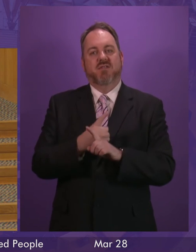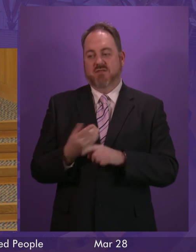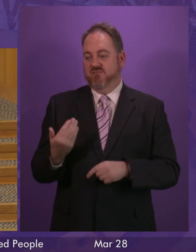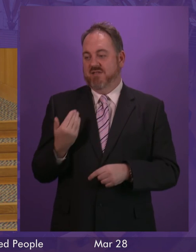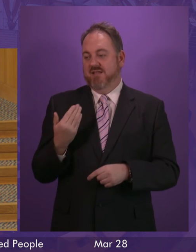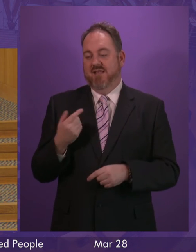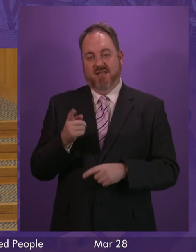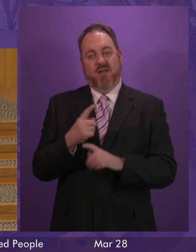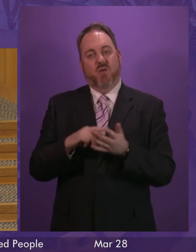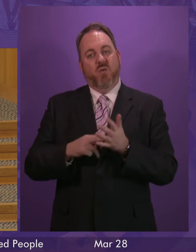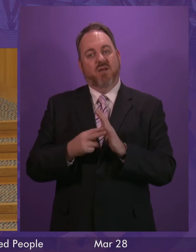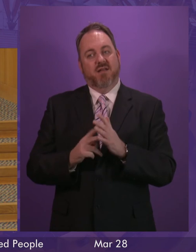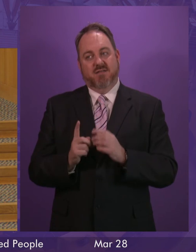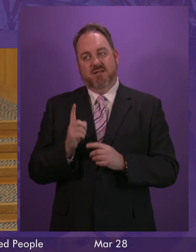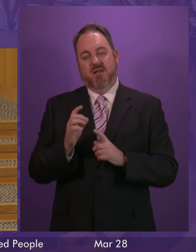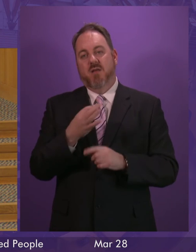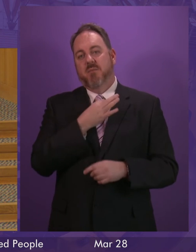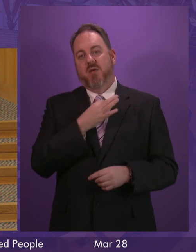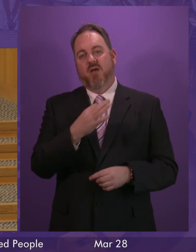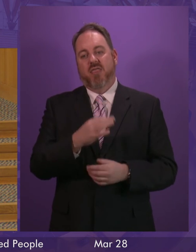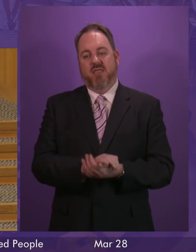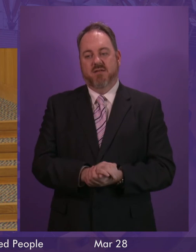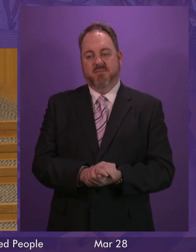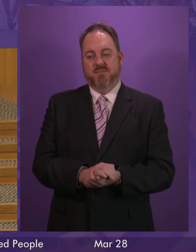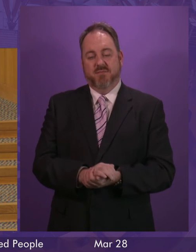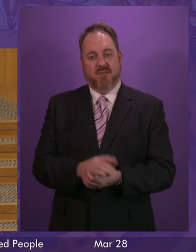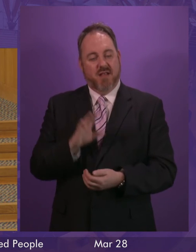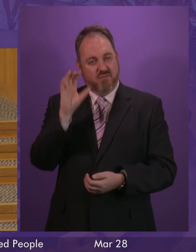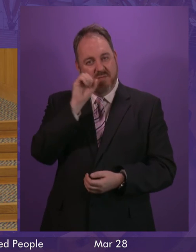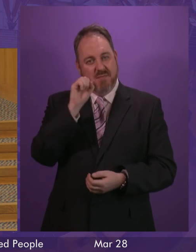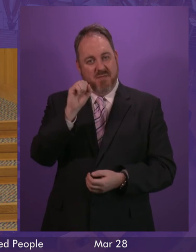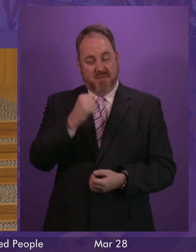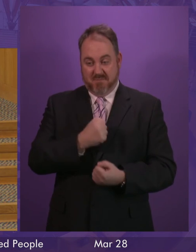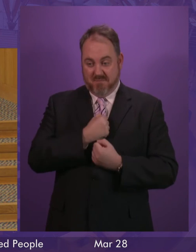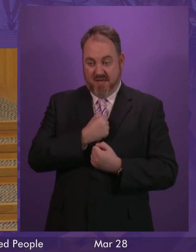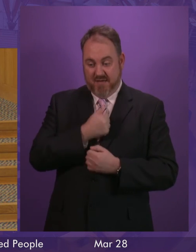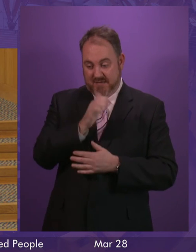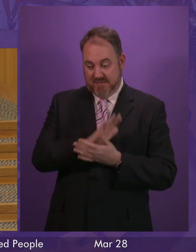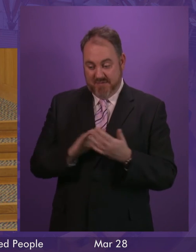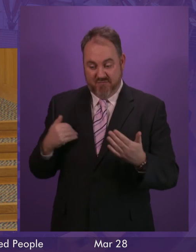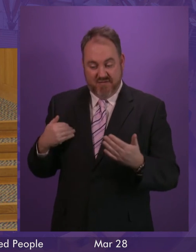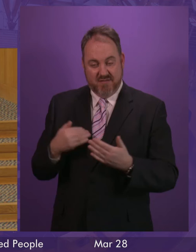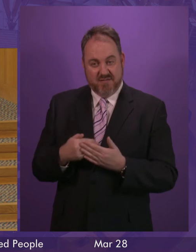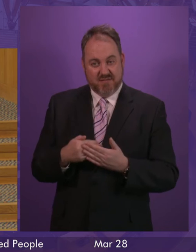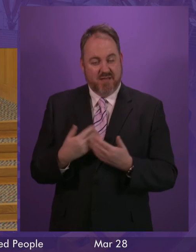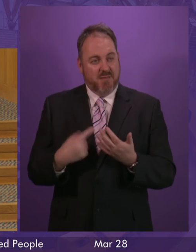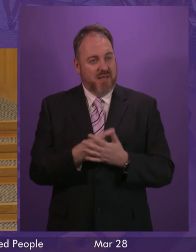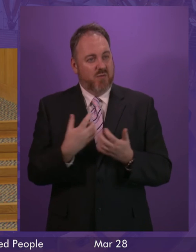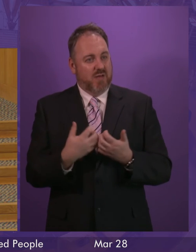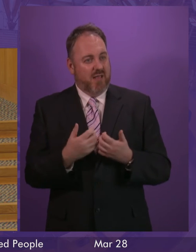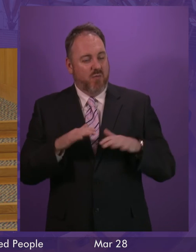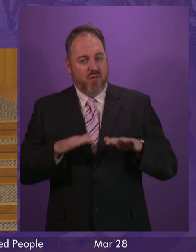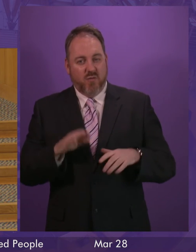former council in Perth and Can Ross. I was also able to recall my experiences and knowledge of private landlords, local authorities